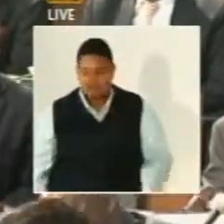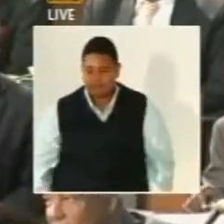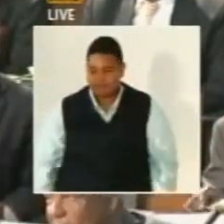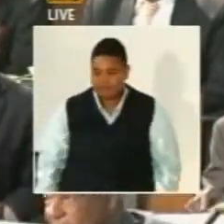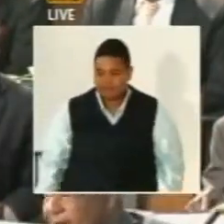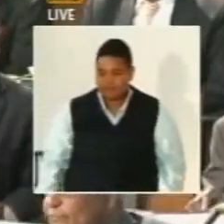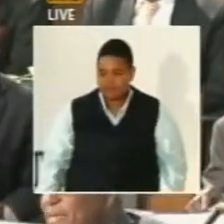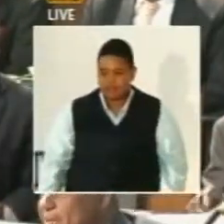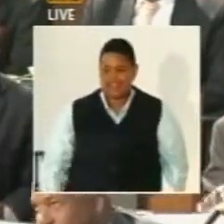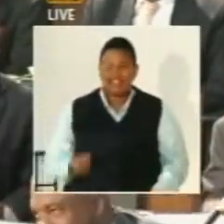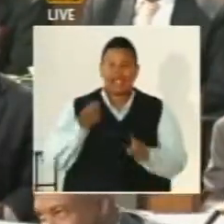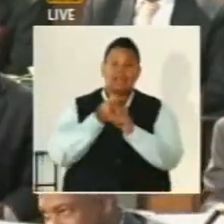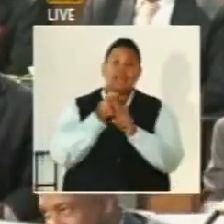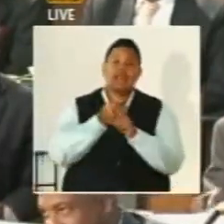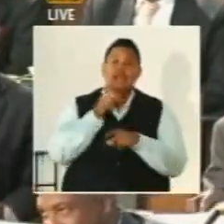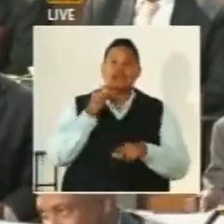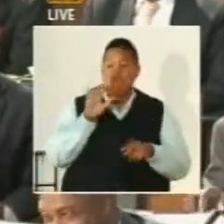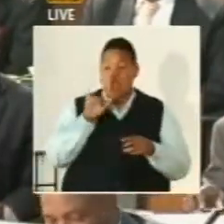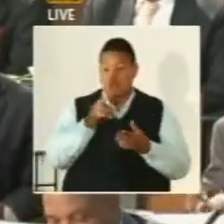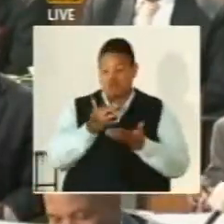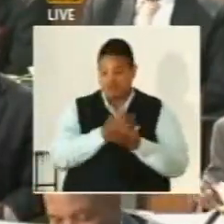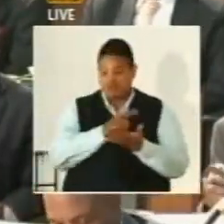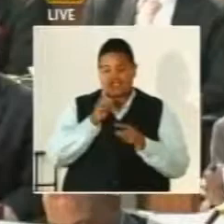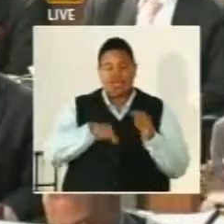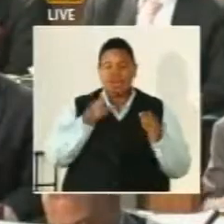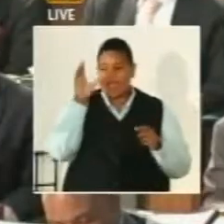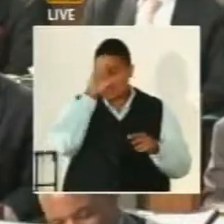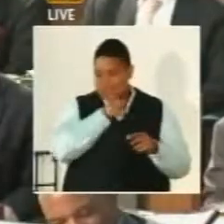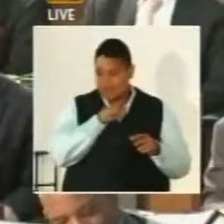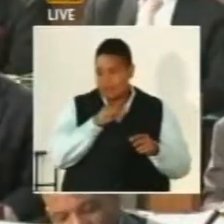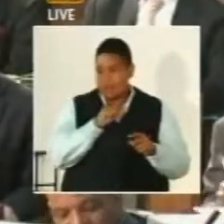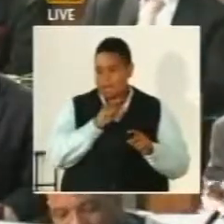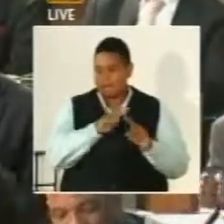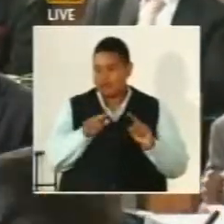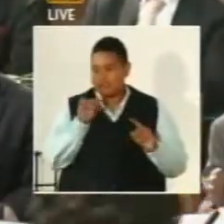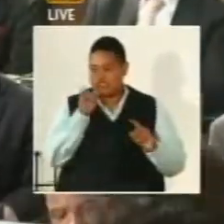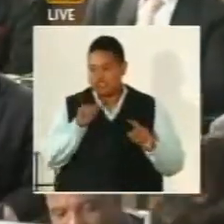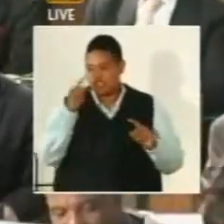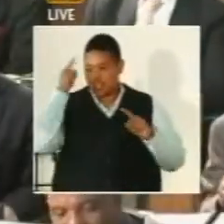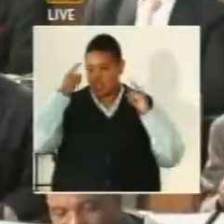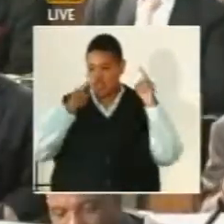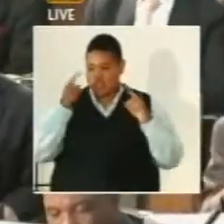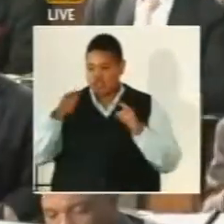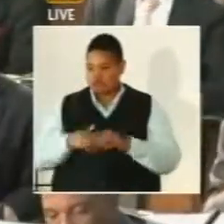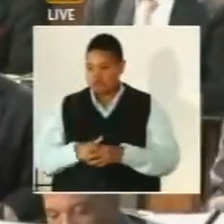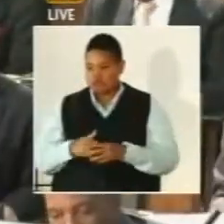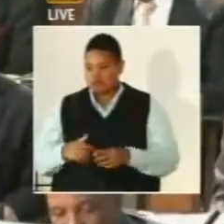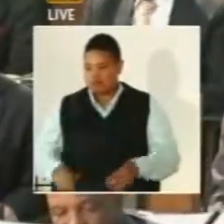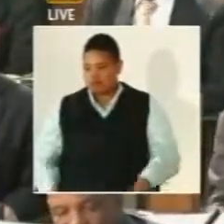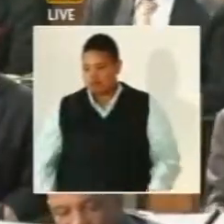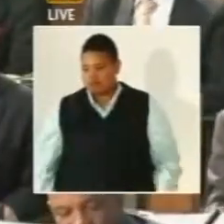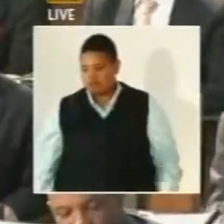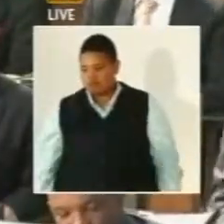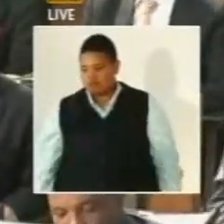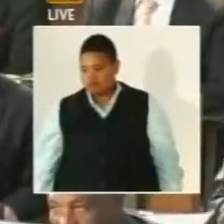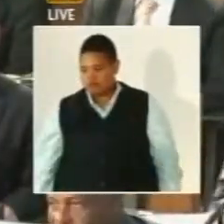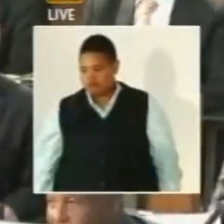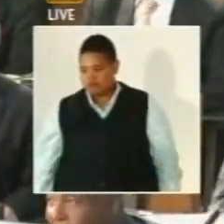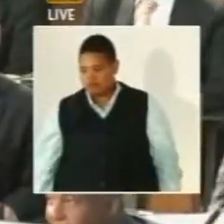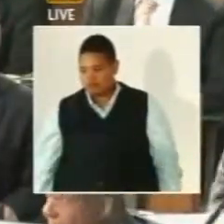climaxed with 1.8% growth in the December quarter and announced preliminary projections